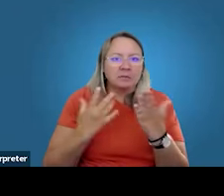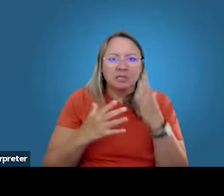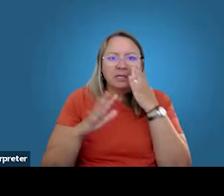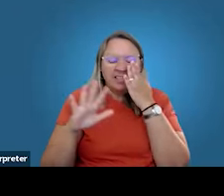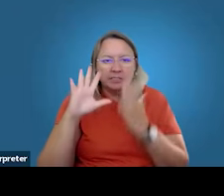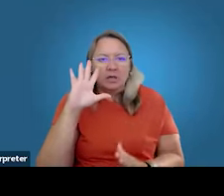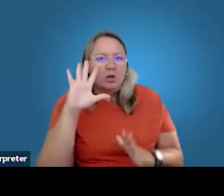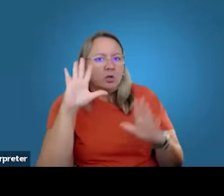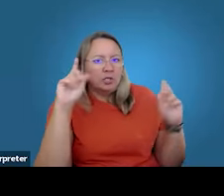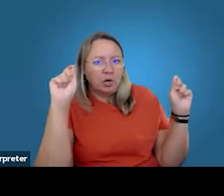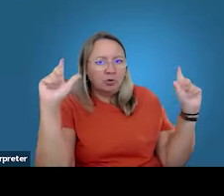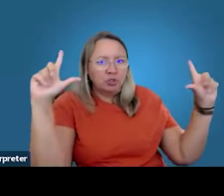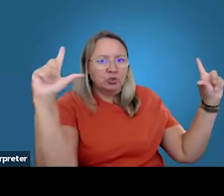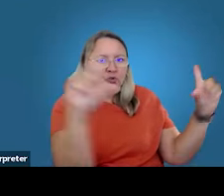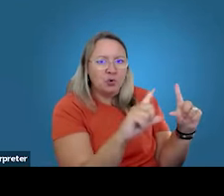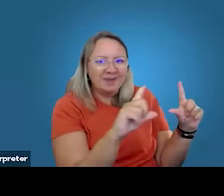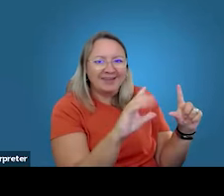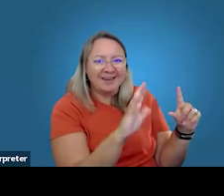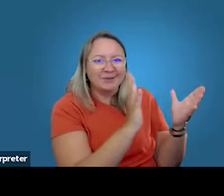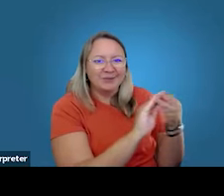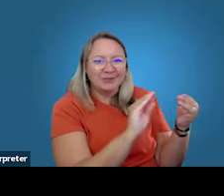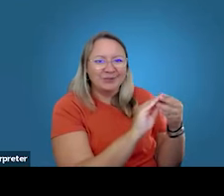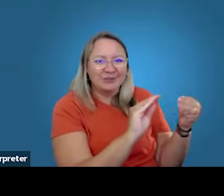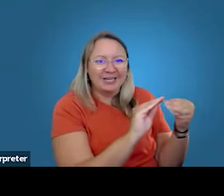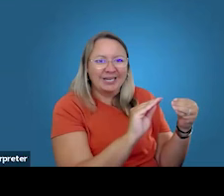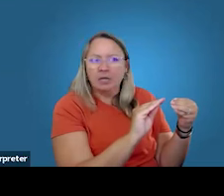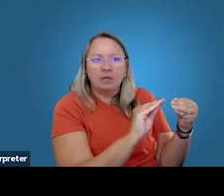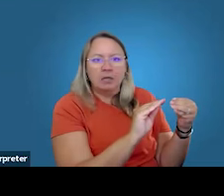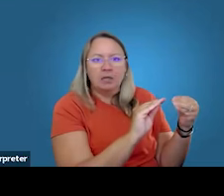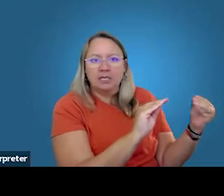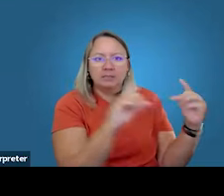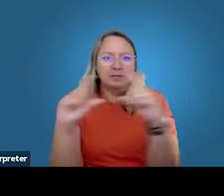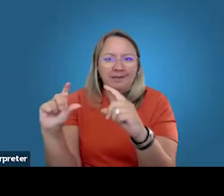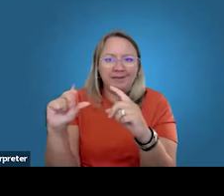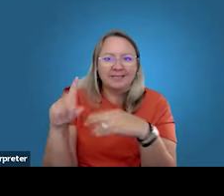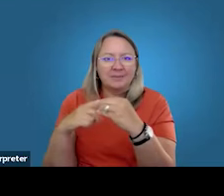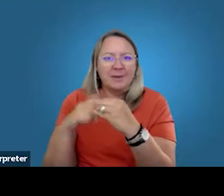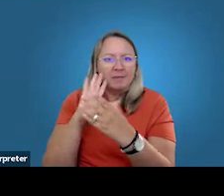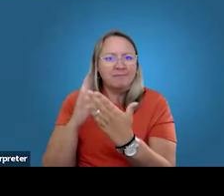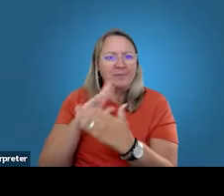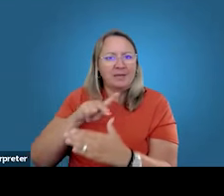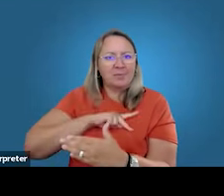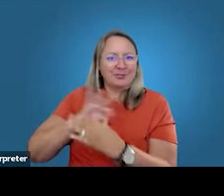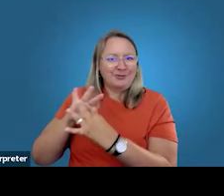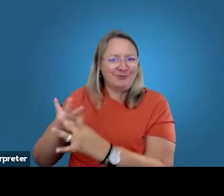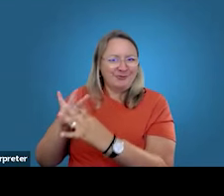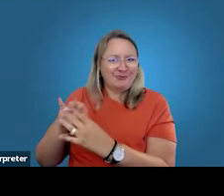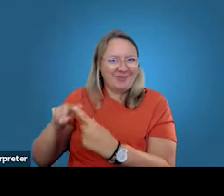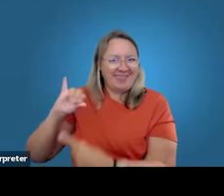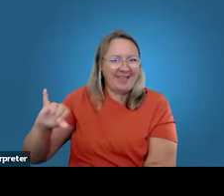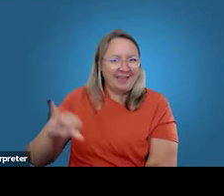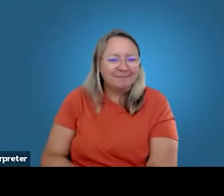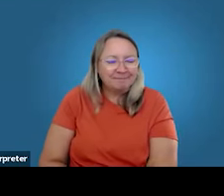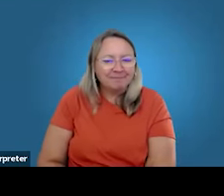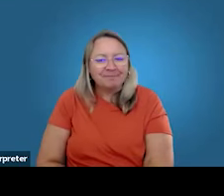and showing one person's story, what it means for the individual, as adolescents did, really making it feel personal, relevant to me, something that could happen in